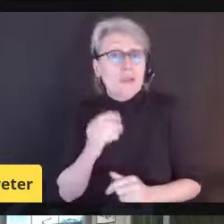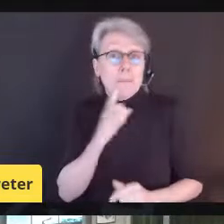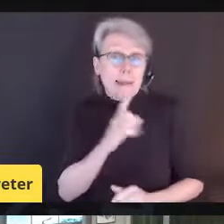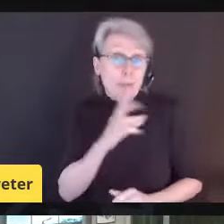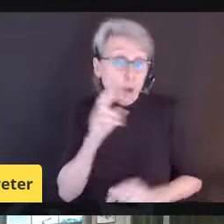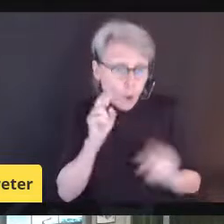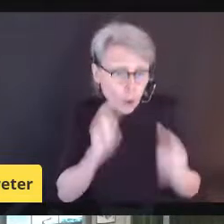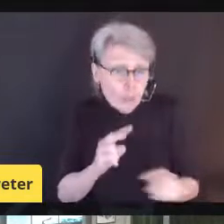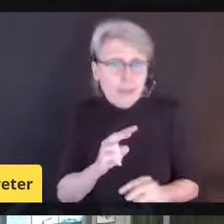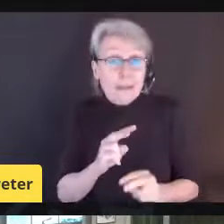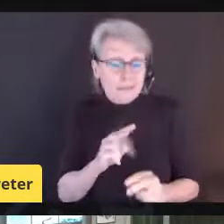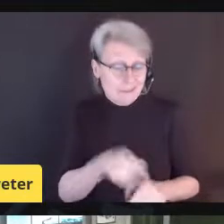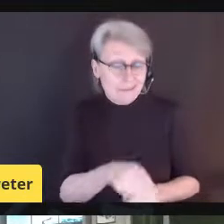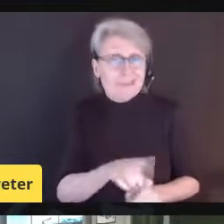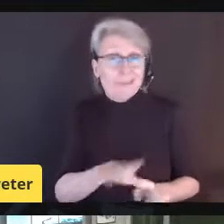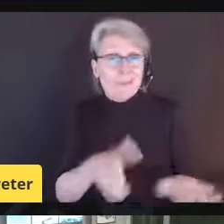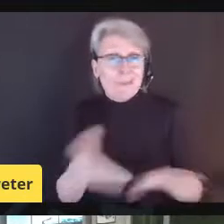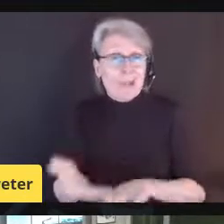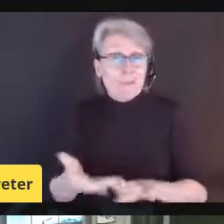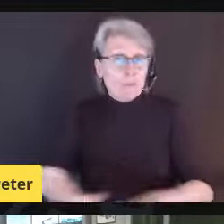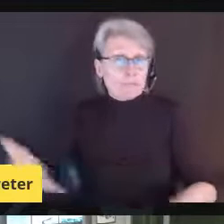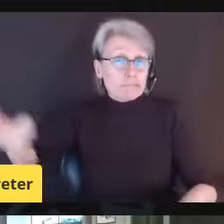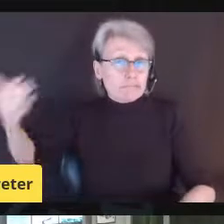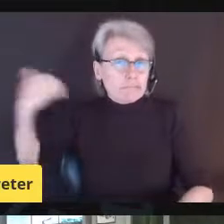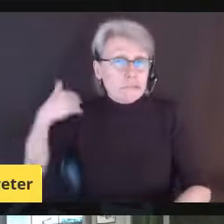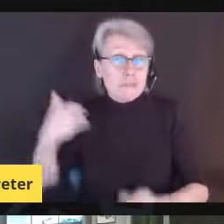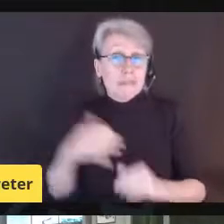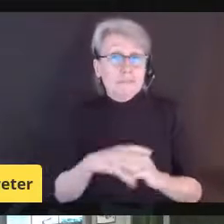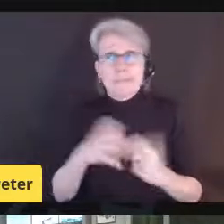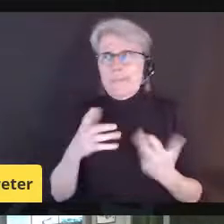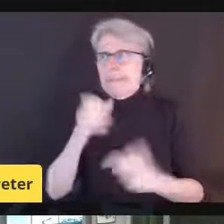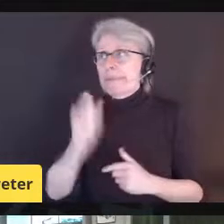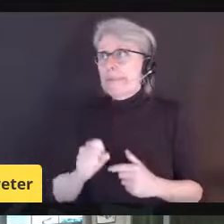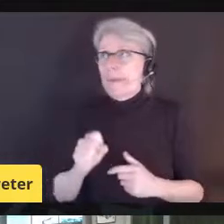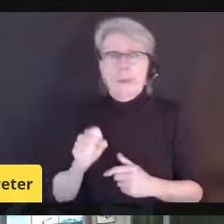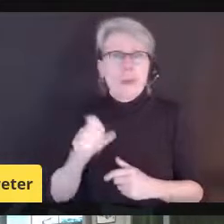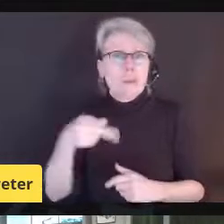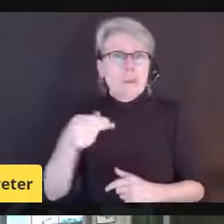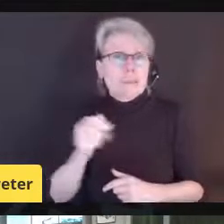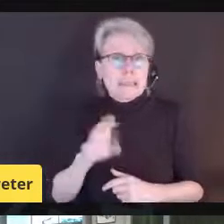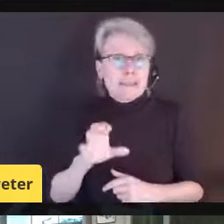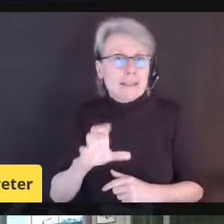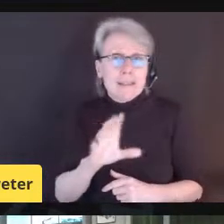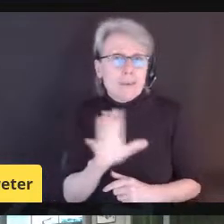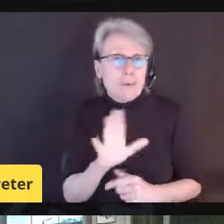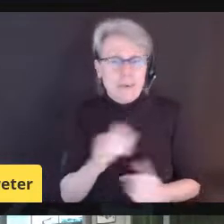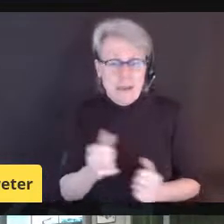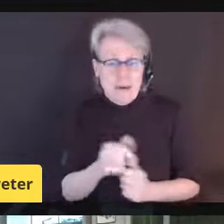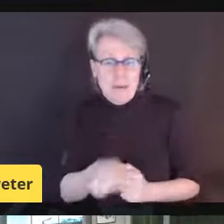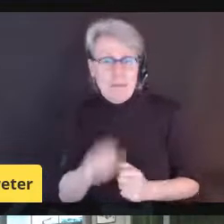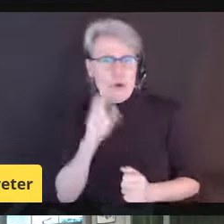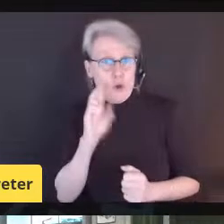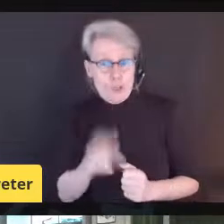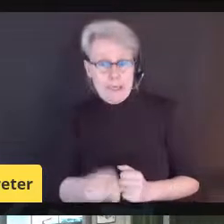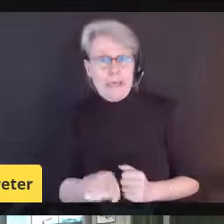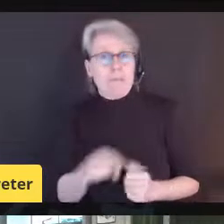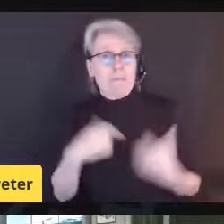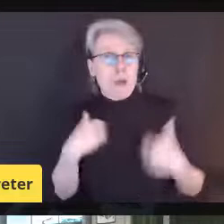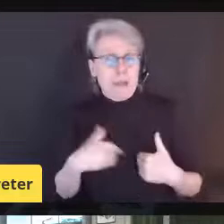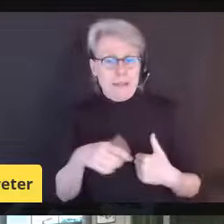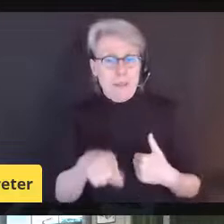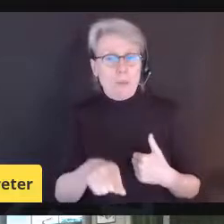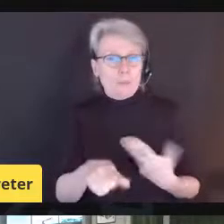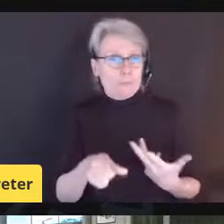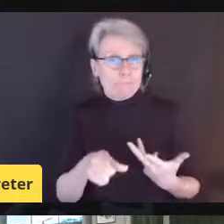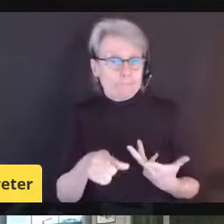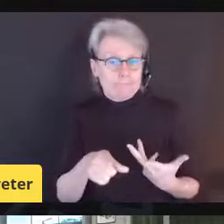human remains from parts of the South Pacific, I was now looking at 50-year or even shorter, in